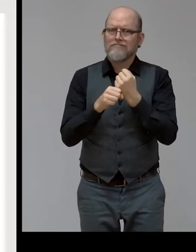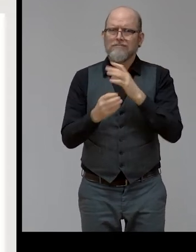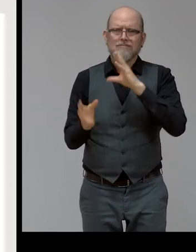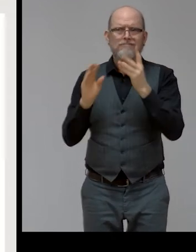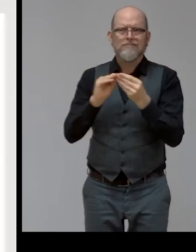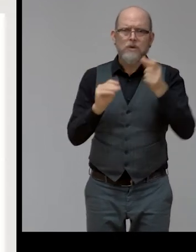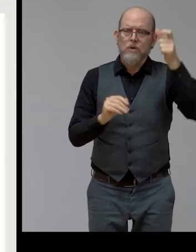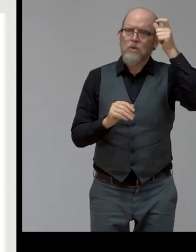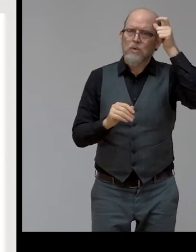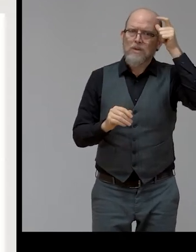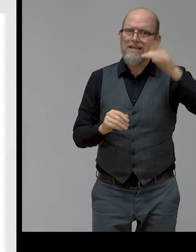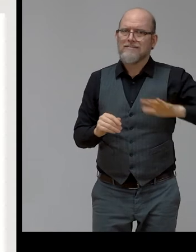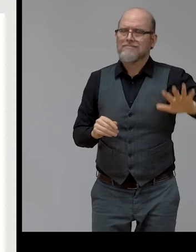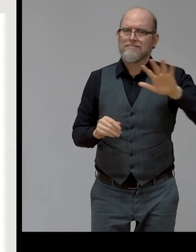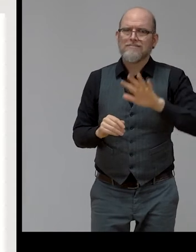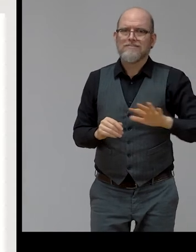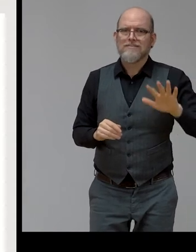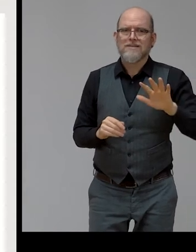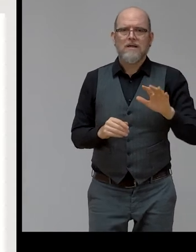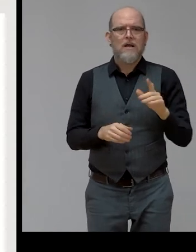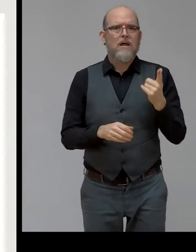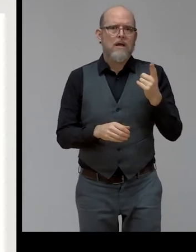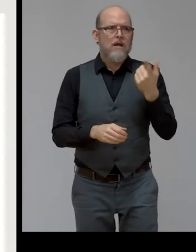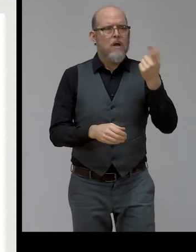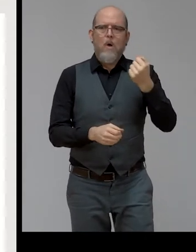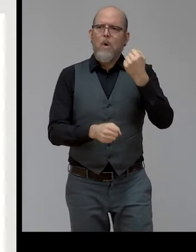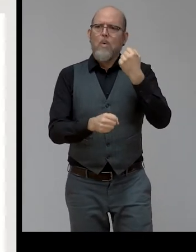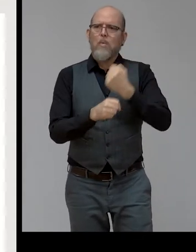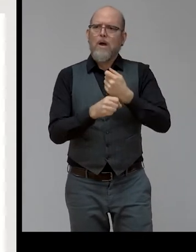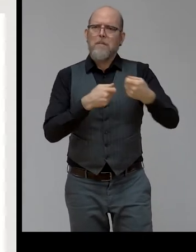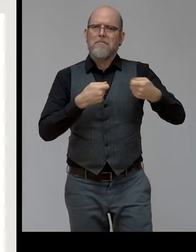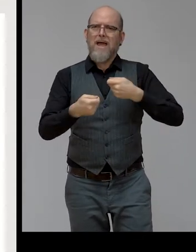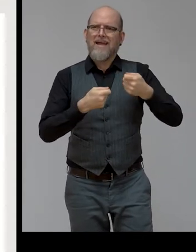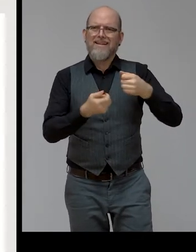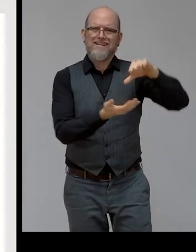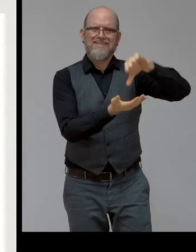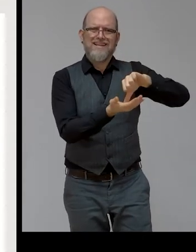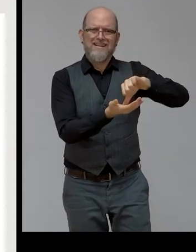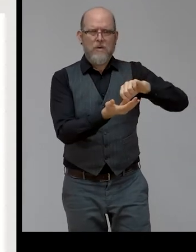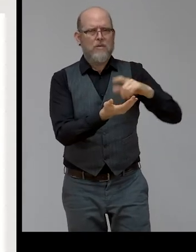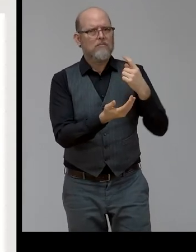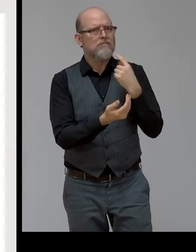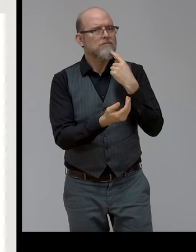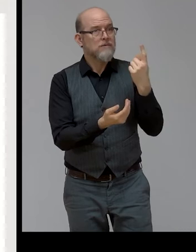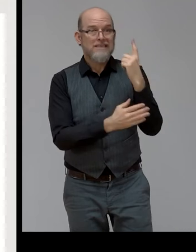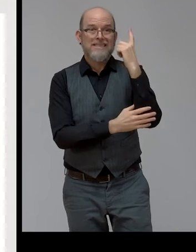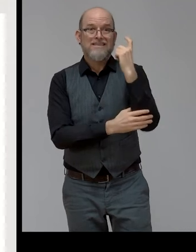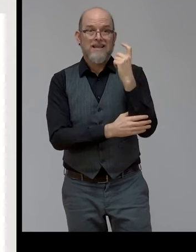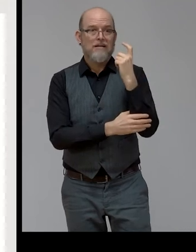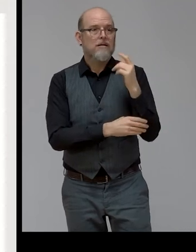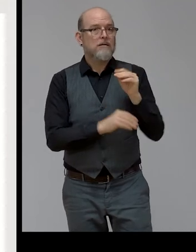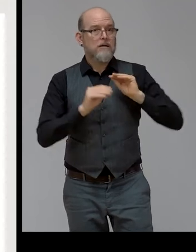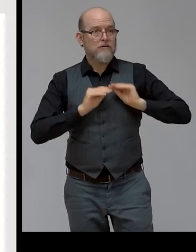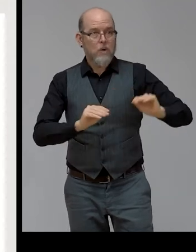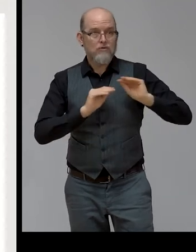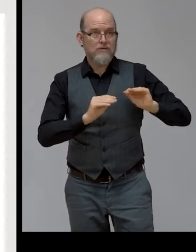Agency, which was the sustainability of the project, actually. So they started to train people from